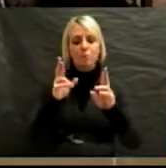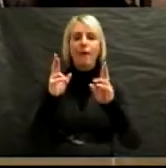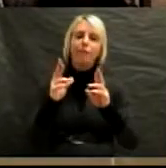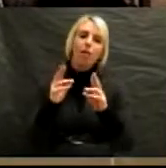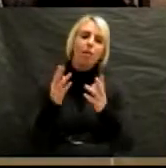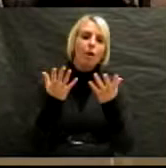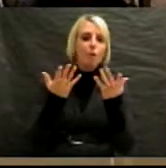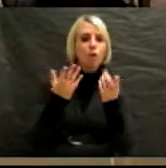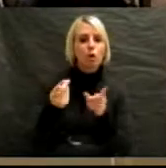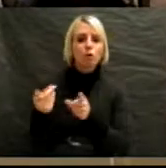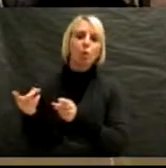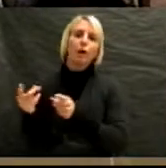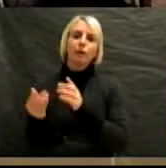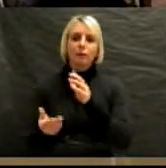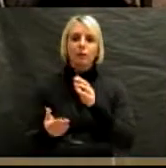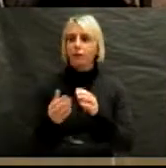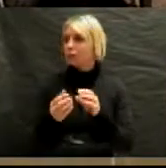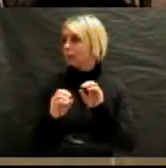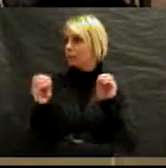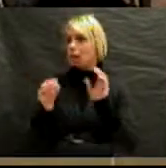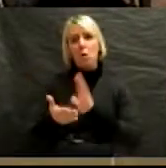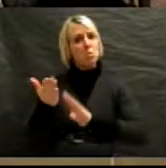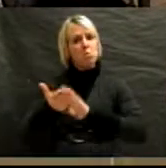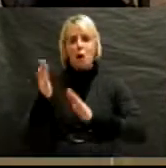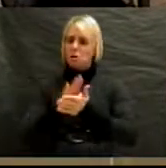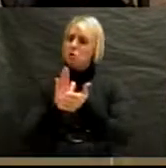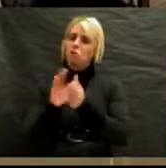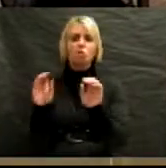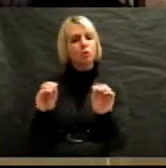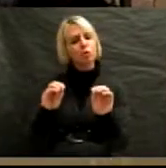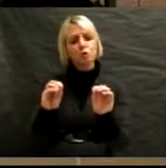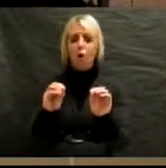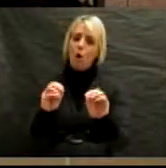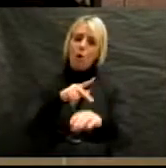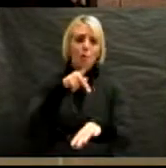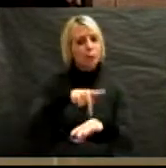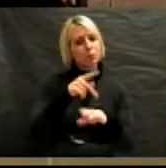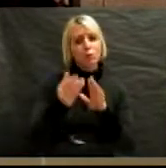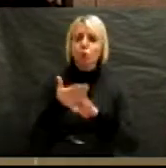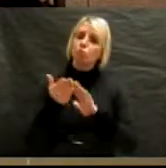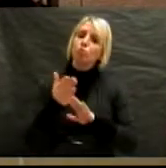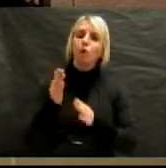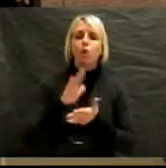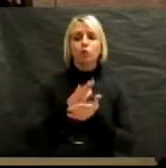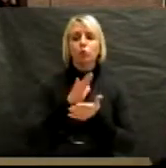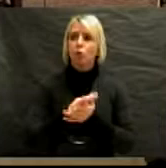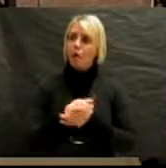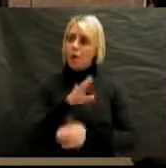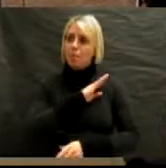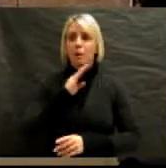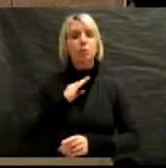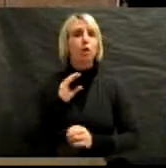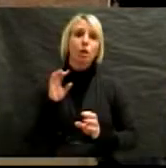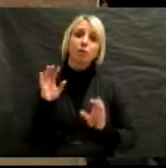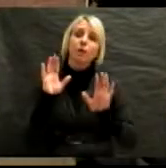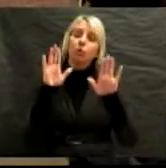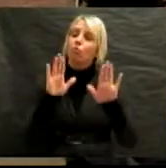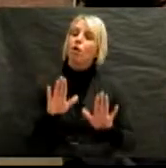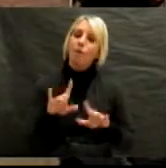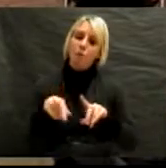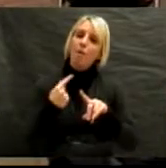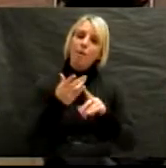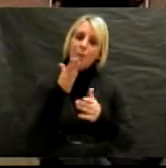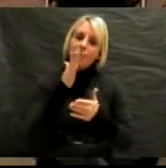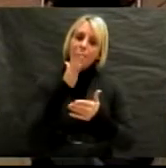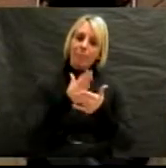them, and And quite honestly, this board has been terrific about that whole piece of it. I think the schools tend to like heads up. Everybody